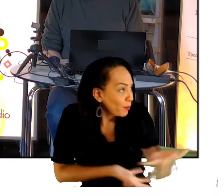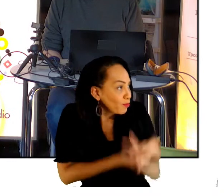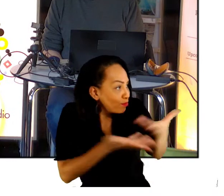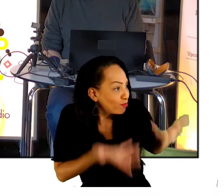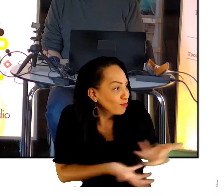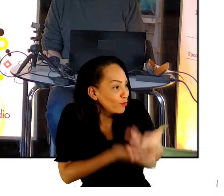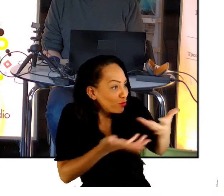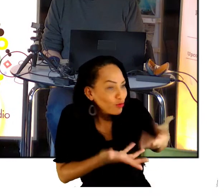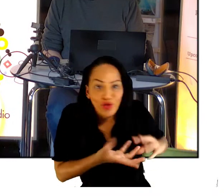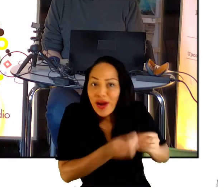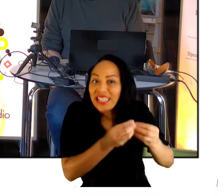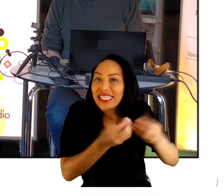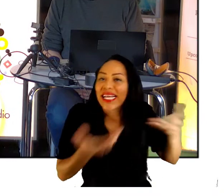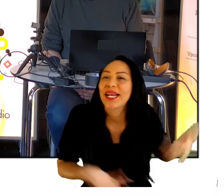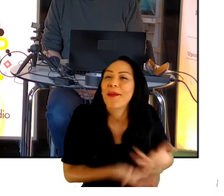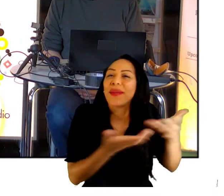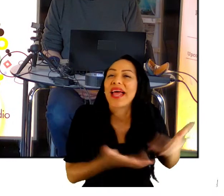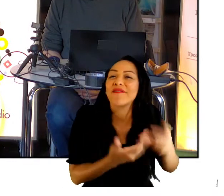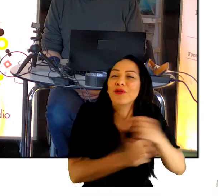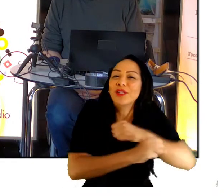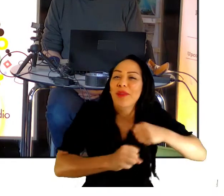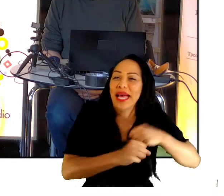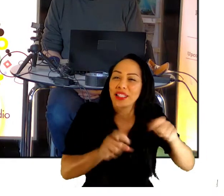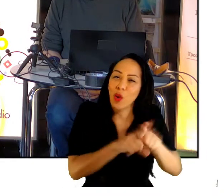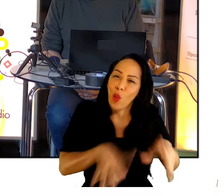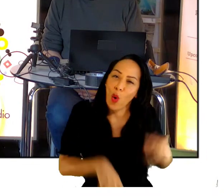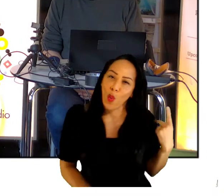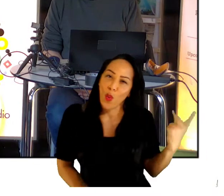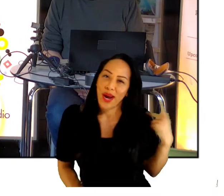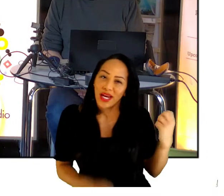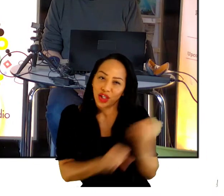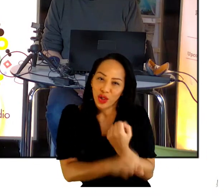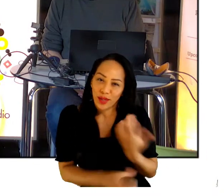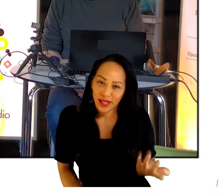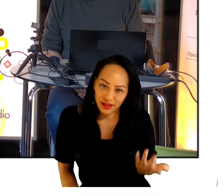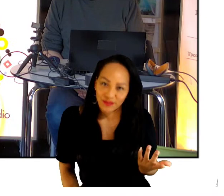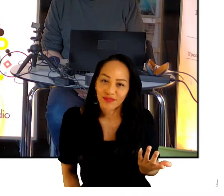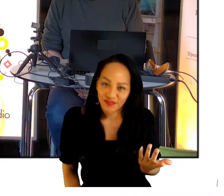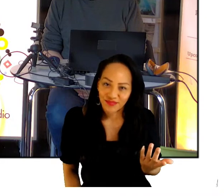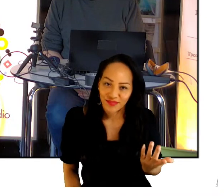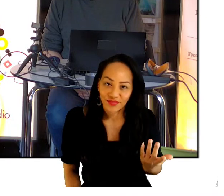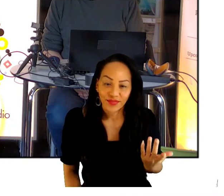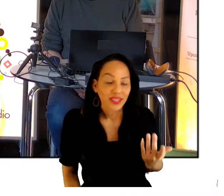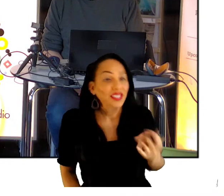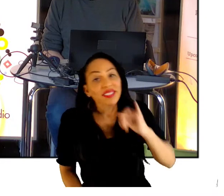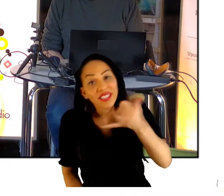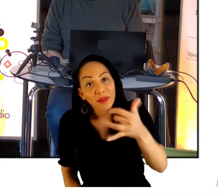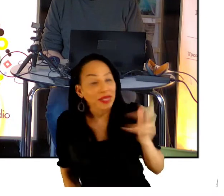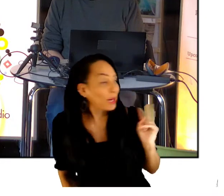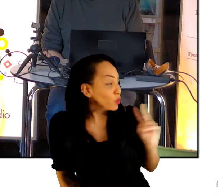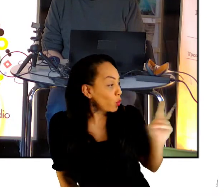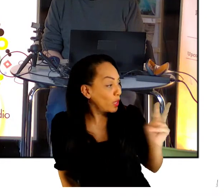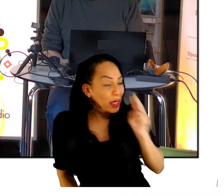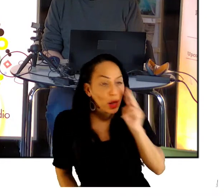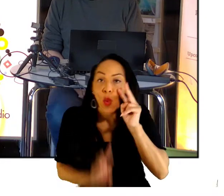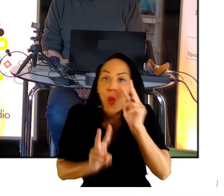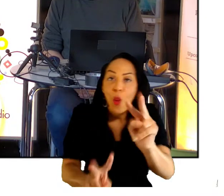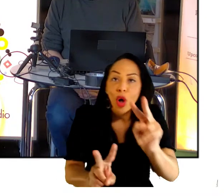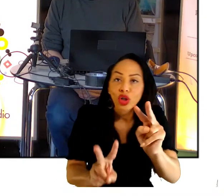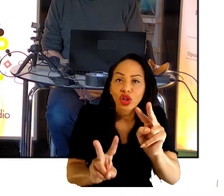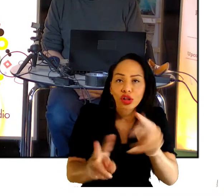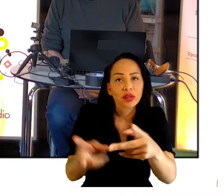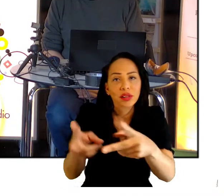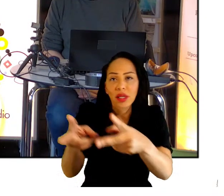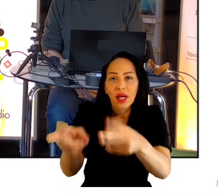often, in the making of this piece, we've watched footage together and talked about it. How do I perceive it? How does